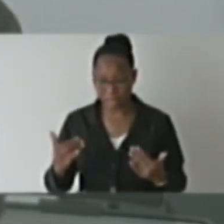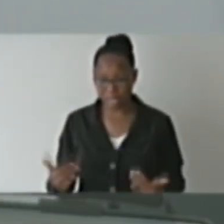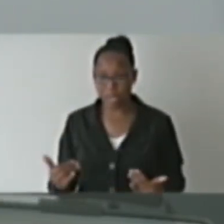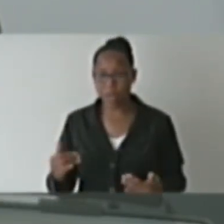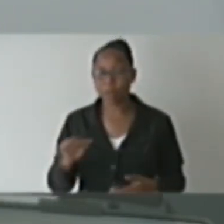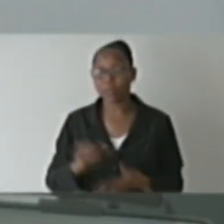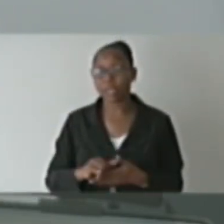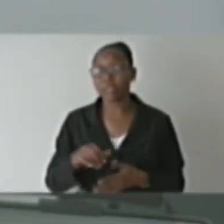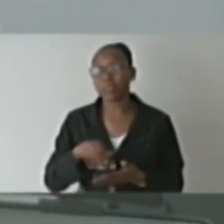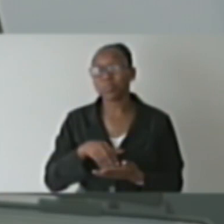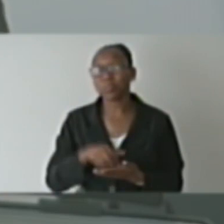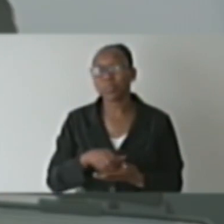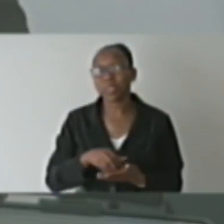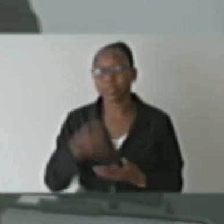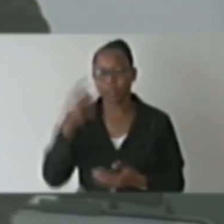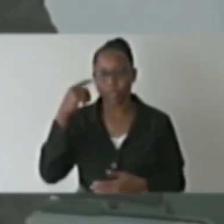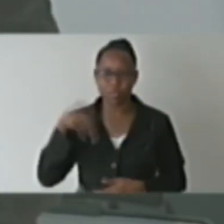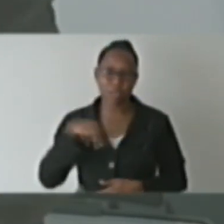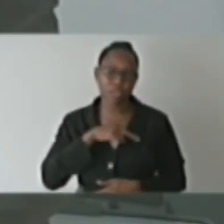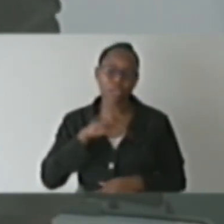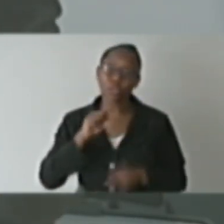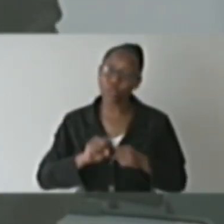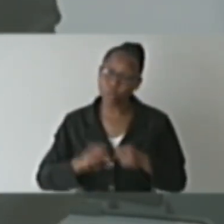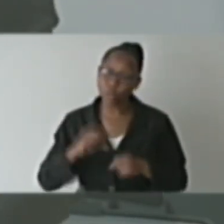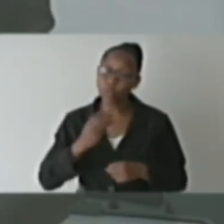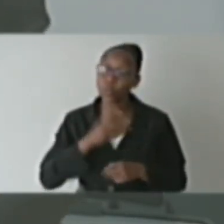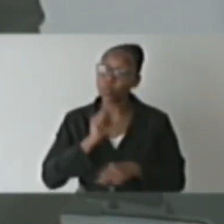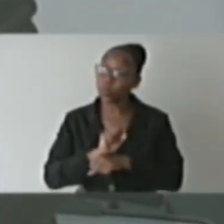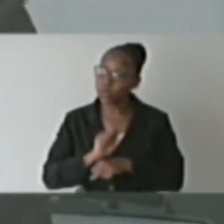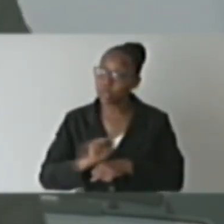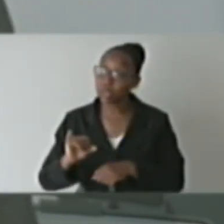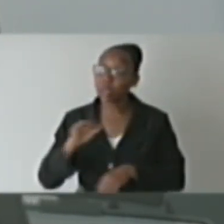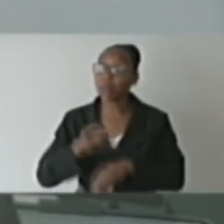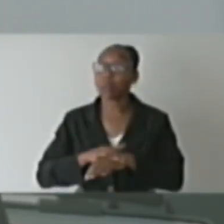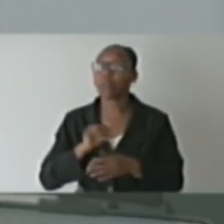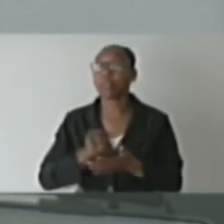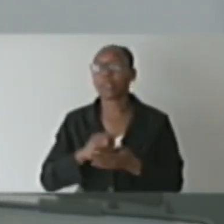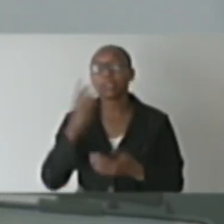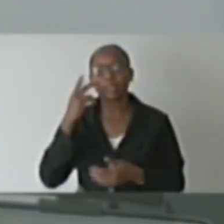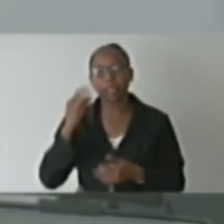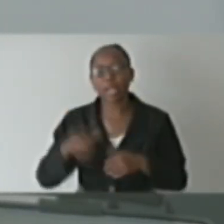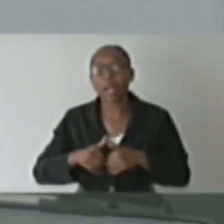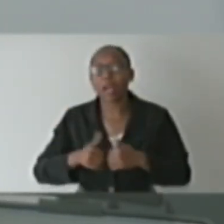area of weakness for us. And so we are working on that to see how we can improve that. Mr. Deputy President.